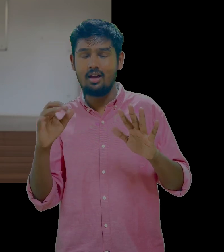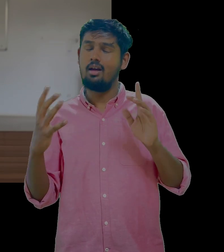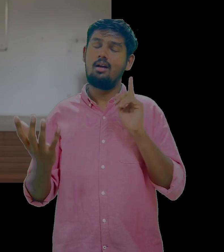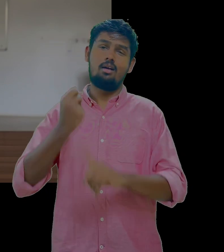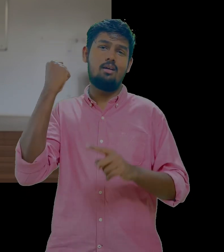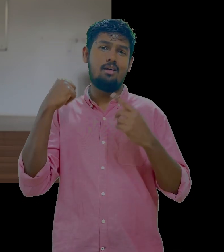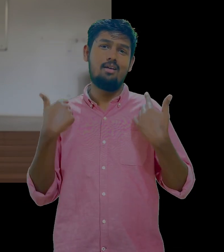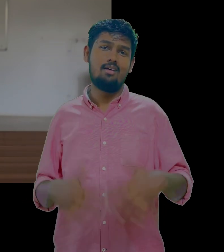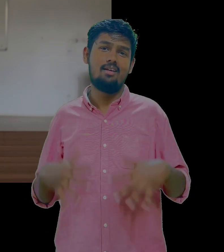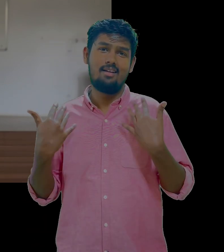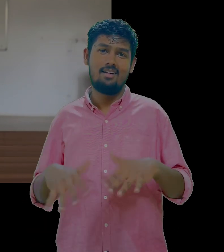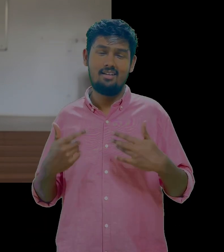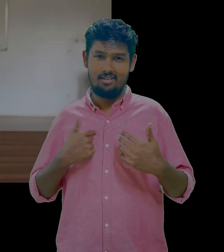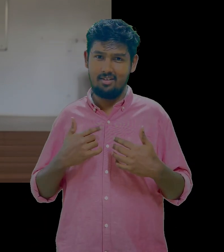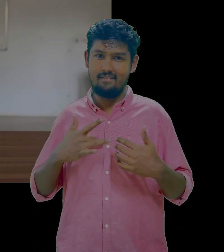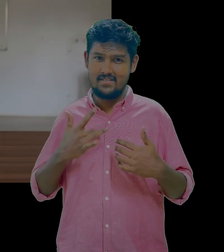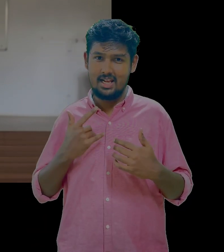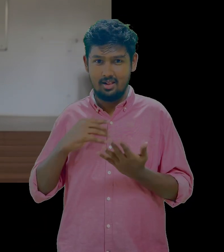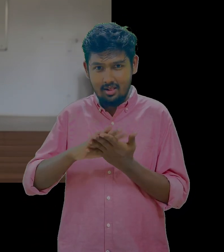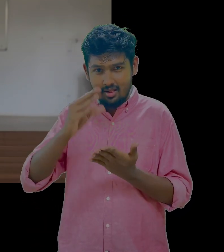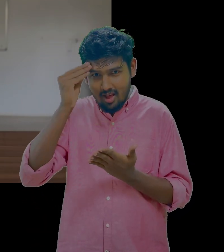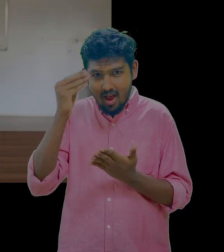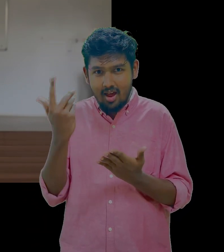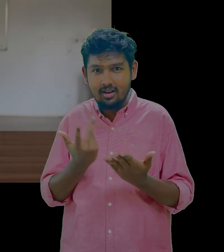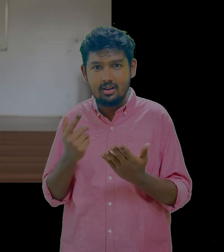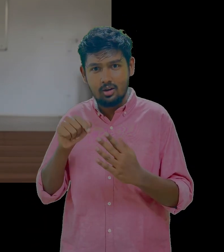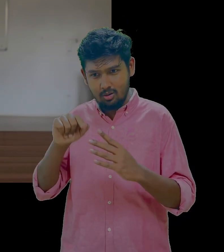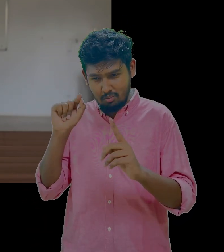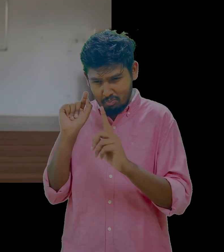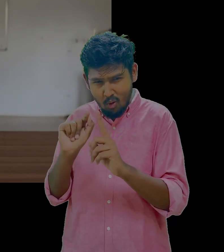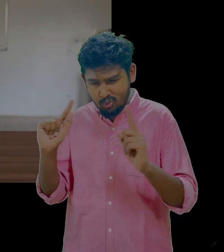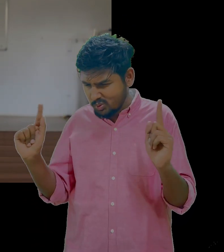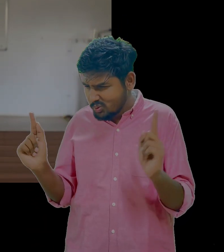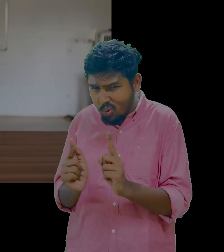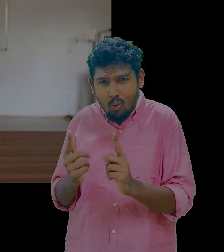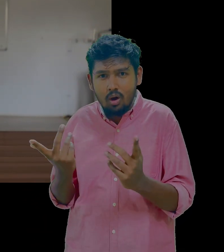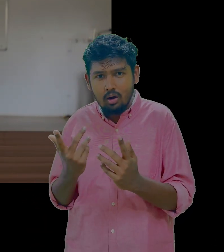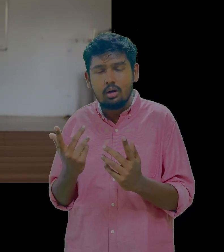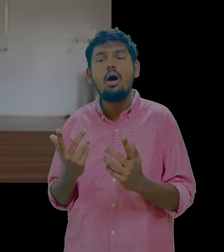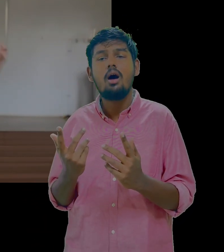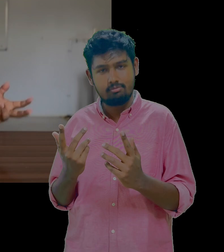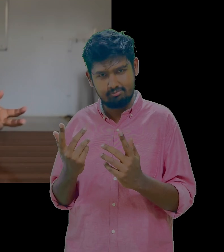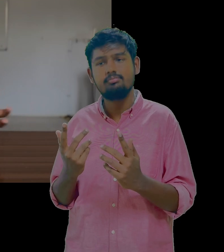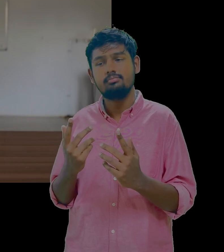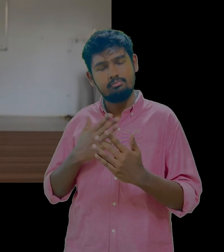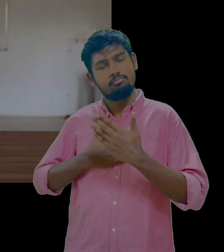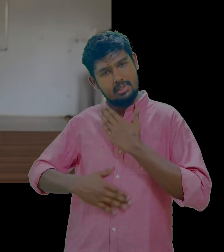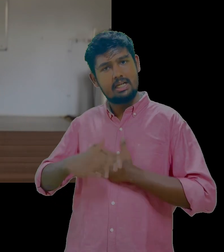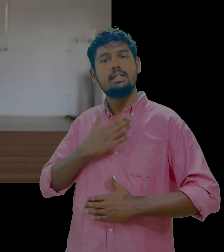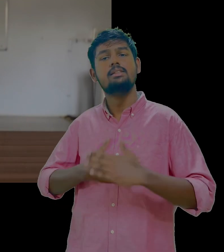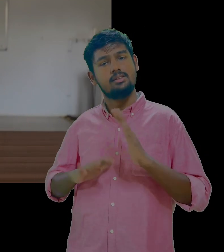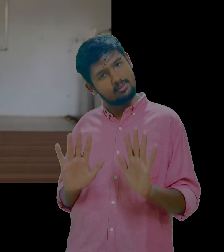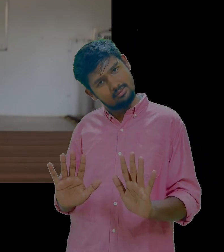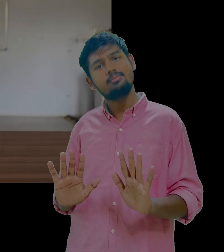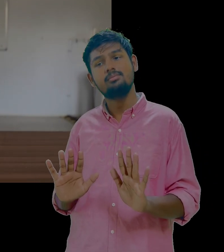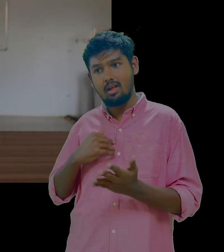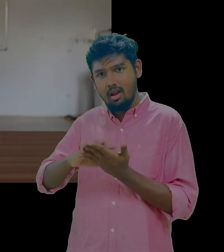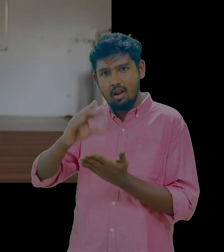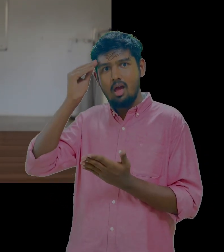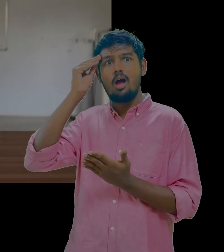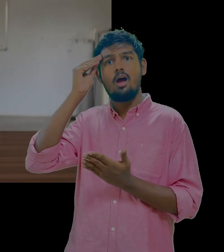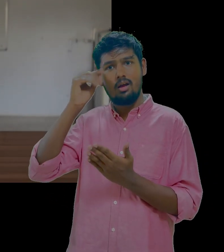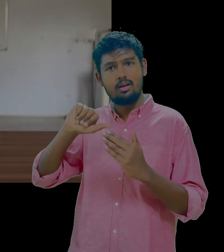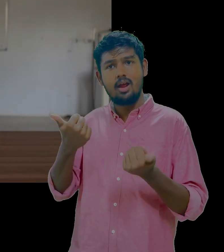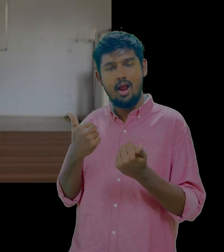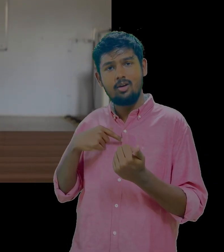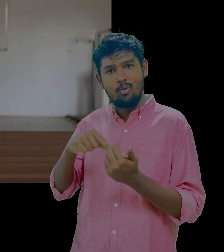rethink, calibrate, think about the answers, how I would give, how precise I can be, because I don't have luxury of time, so that the scribe